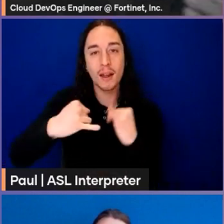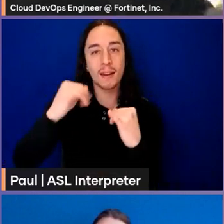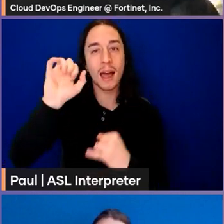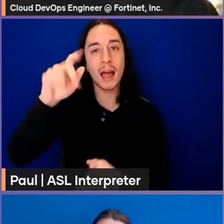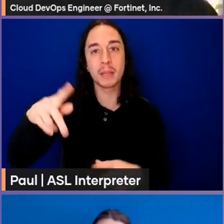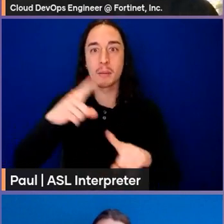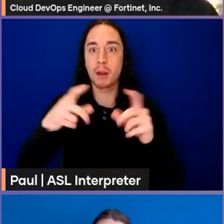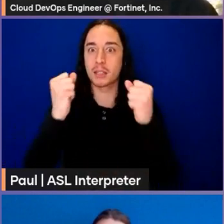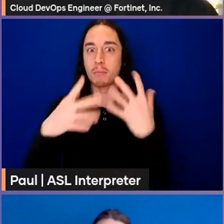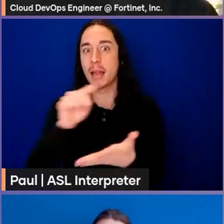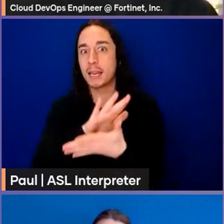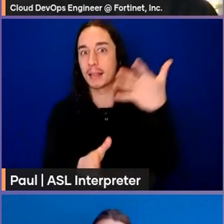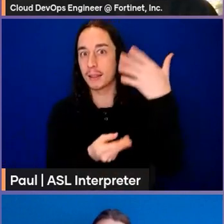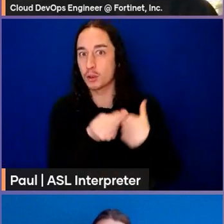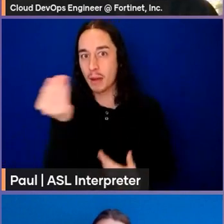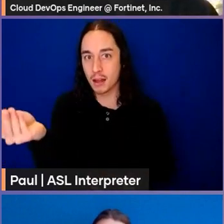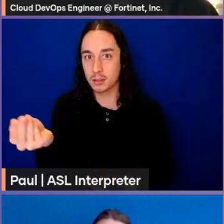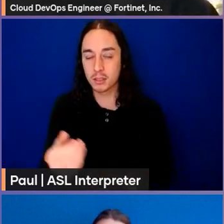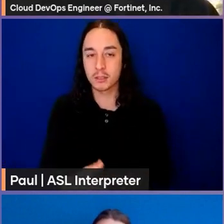pass through to it.